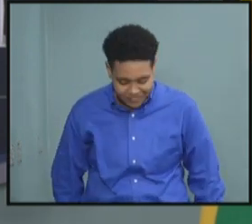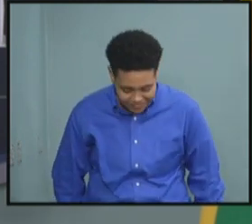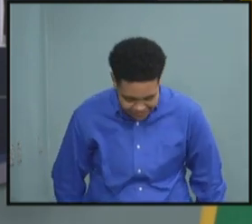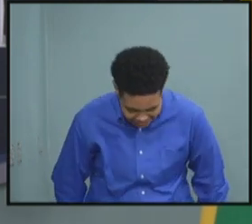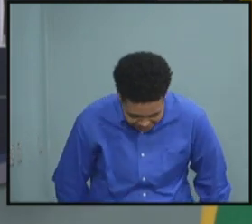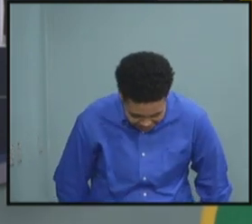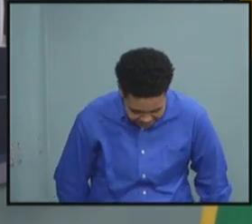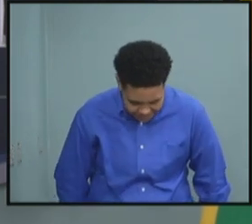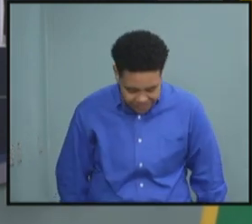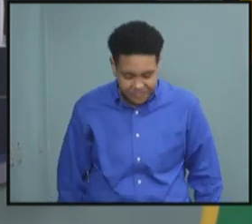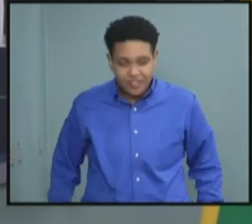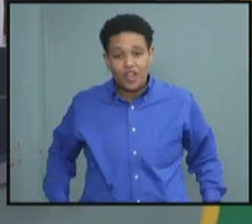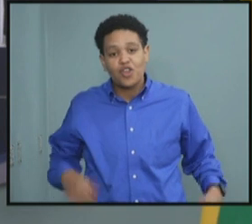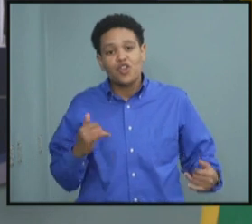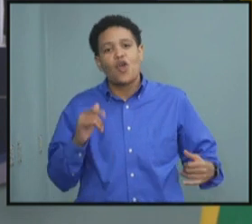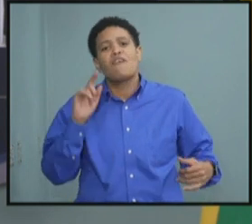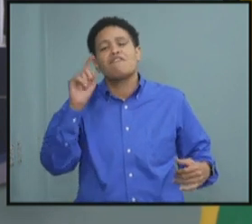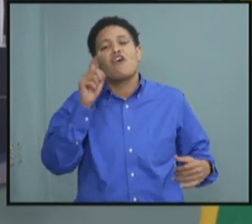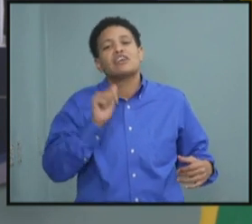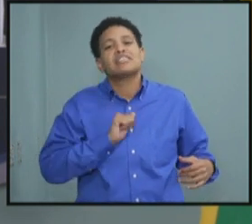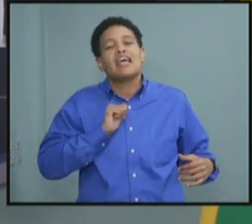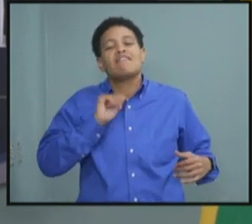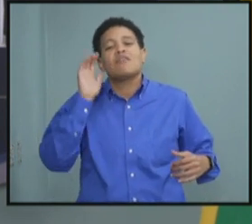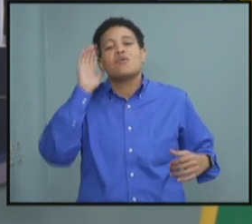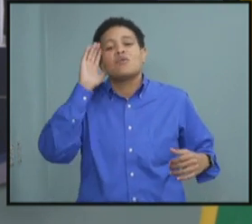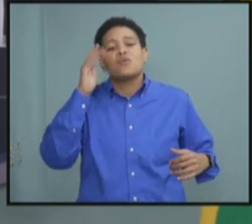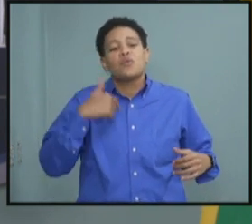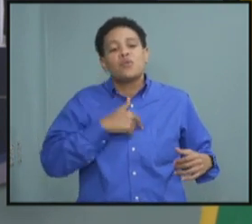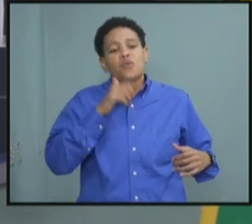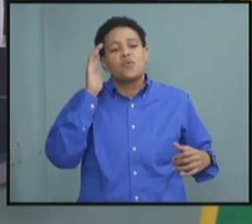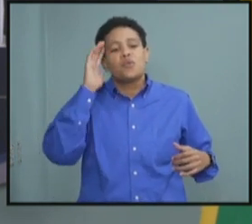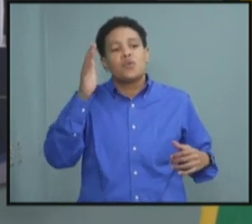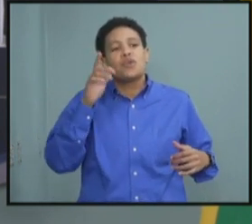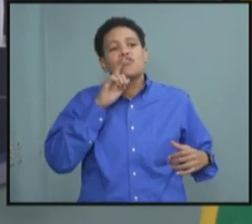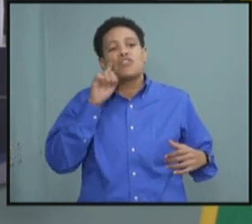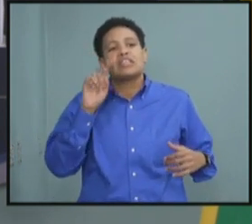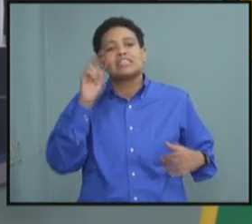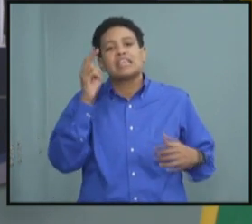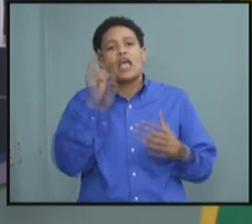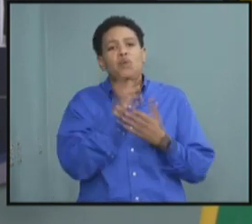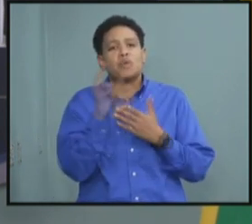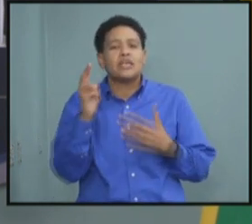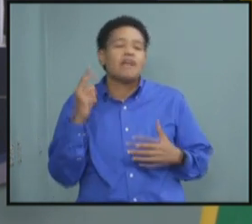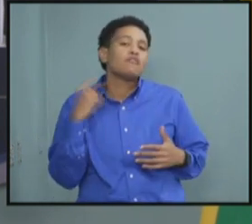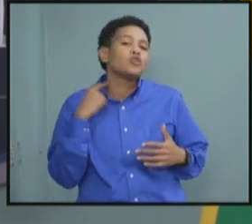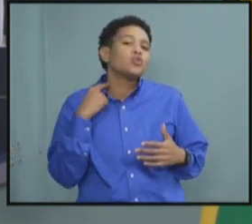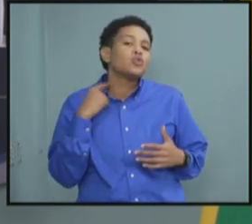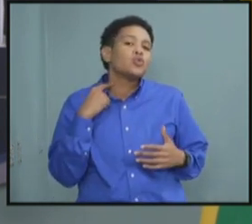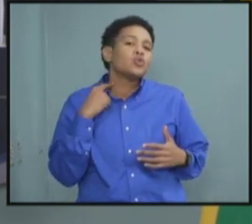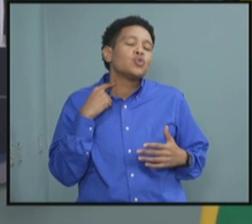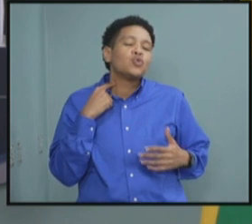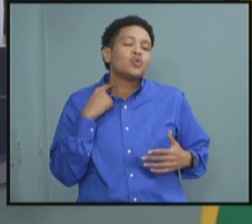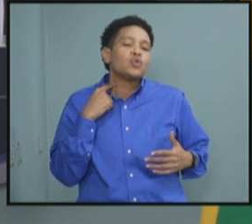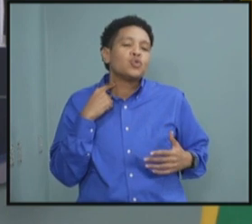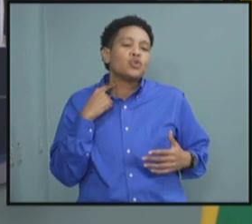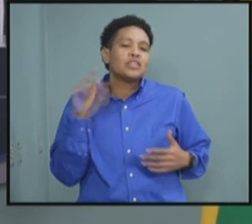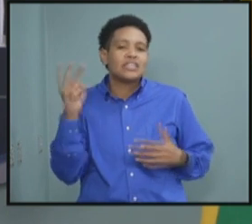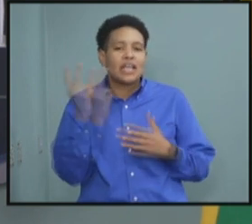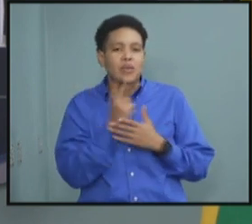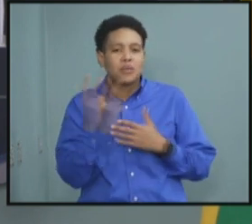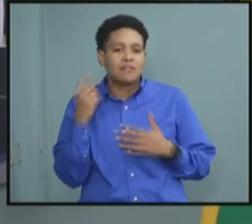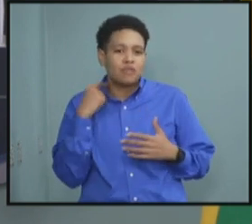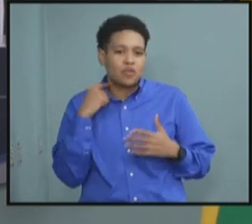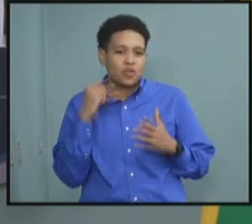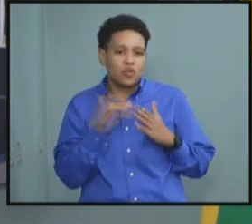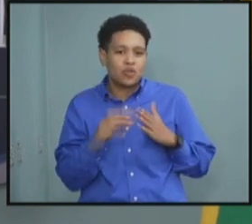Now, first of all, as I mentioned, we will be in about the second week of June. The students who